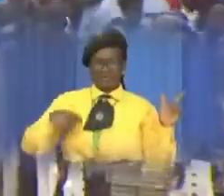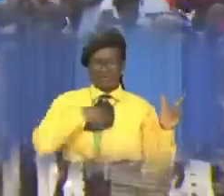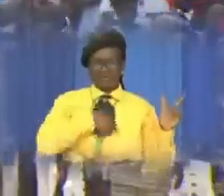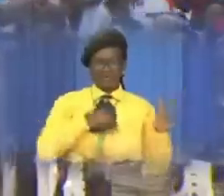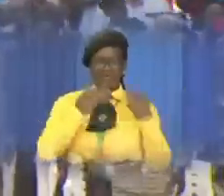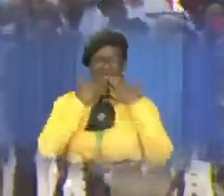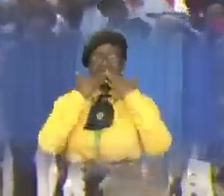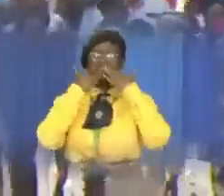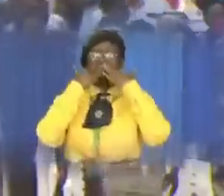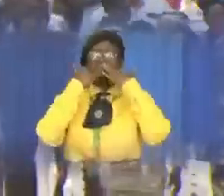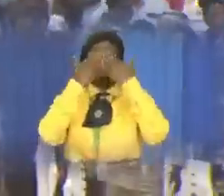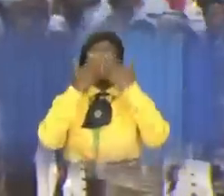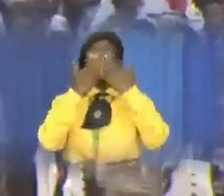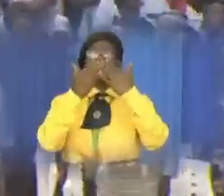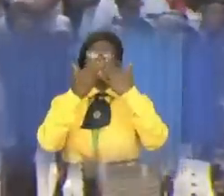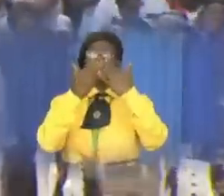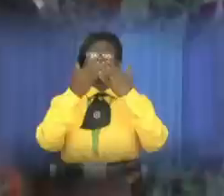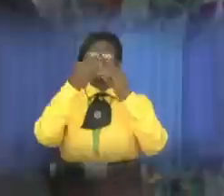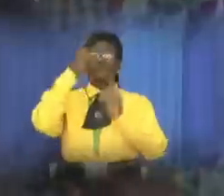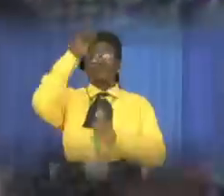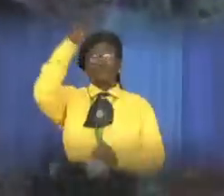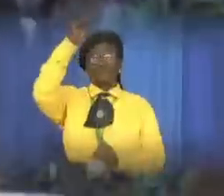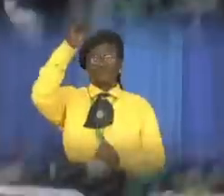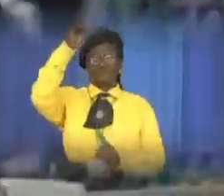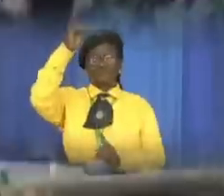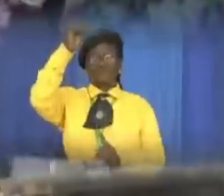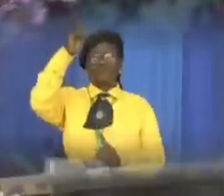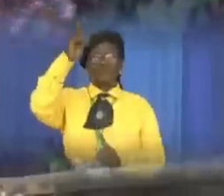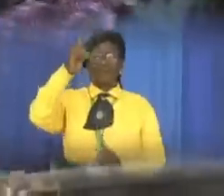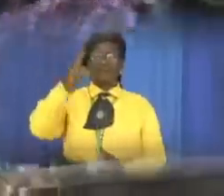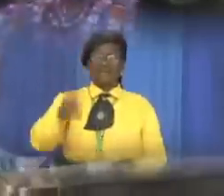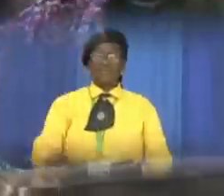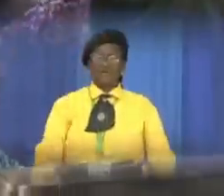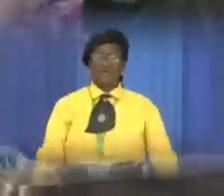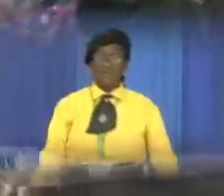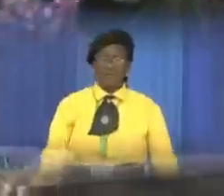Remo koshinde remo kake ke rende ke remo poshata.